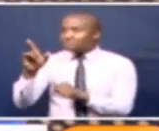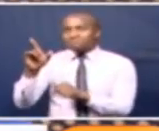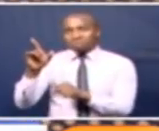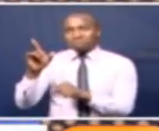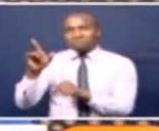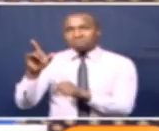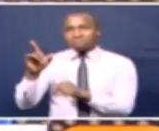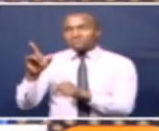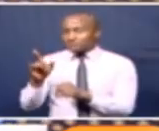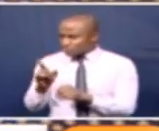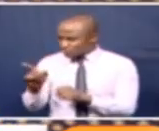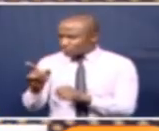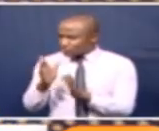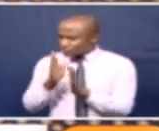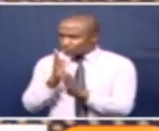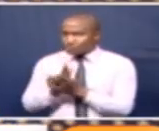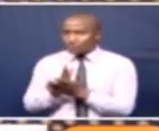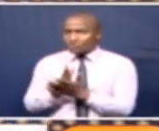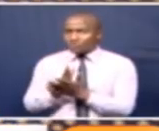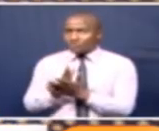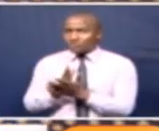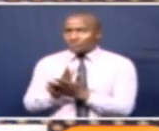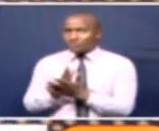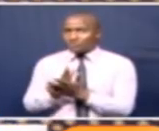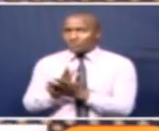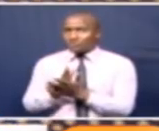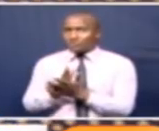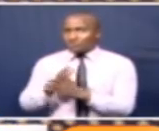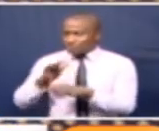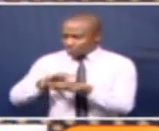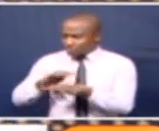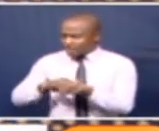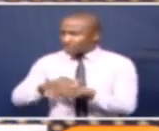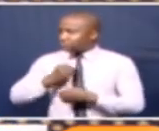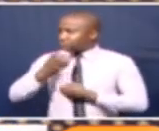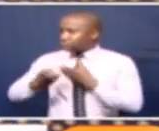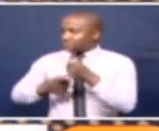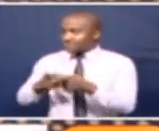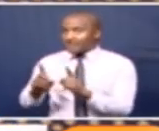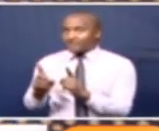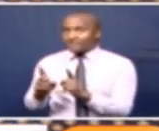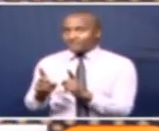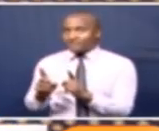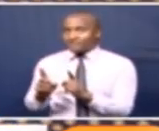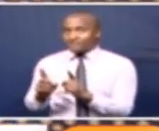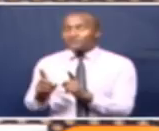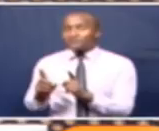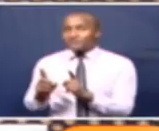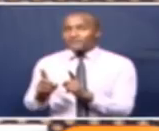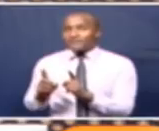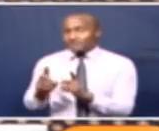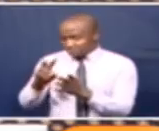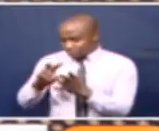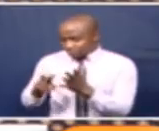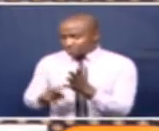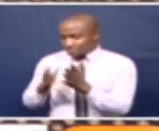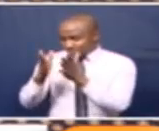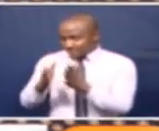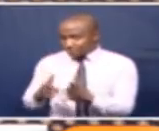you're an orator and you really are good at it. So, you know, and just looking at what somebody